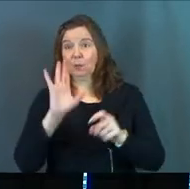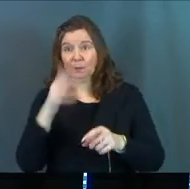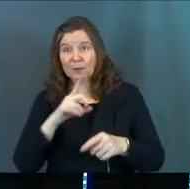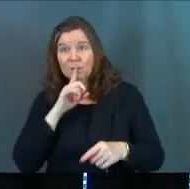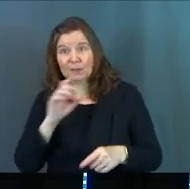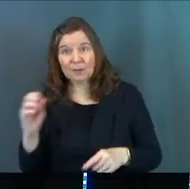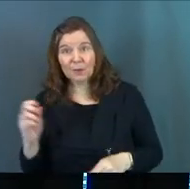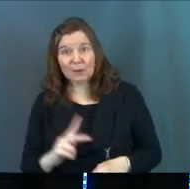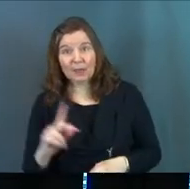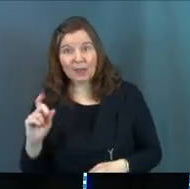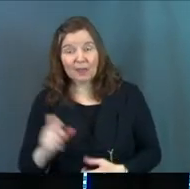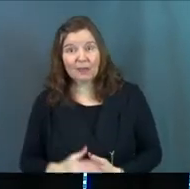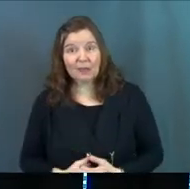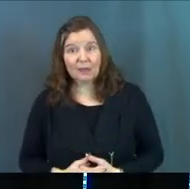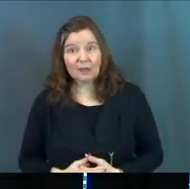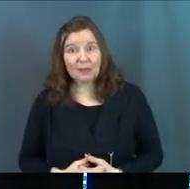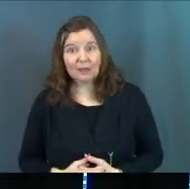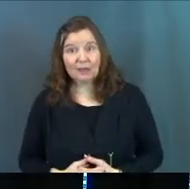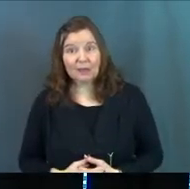we really be okay?